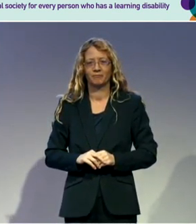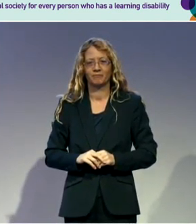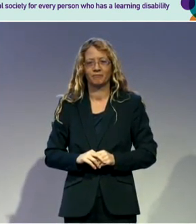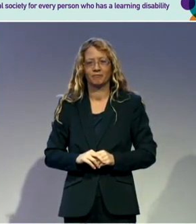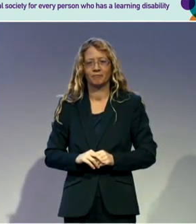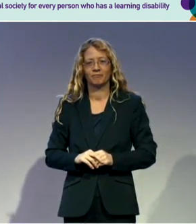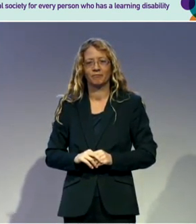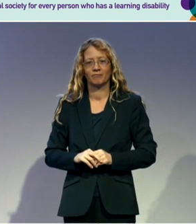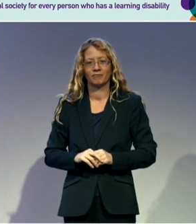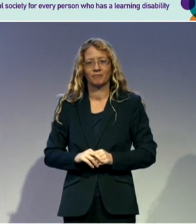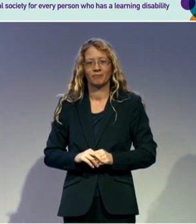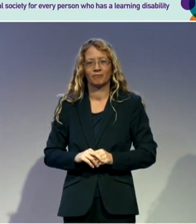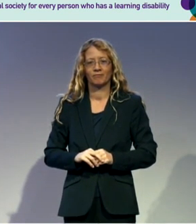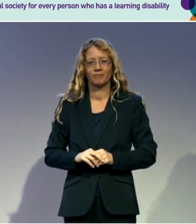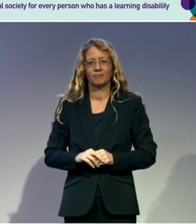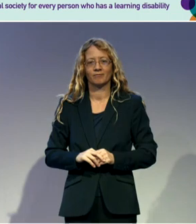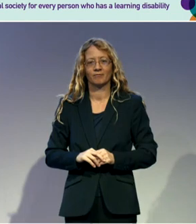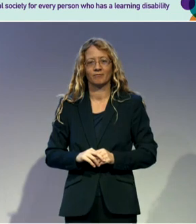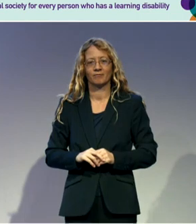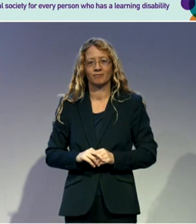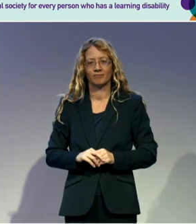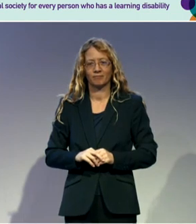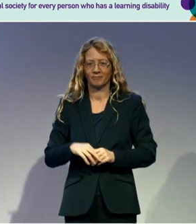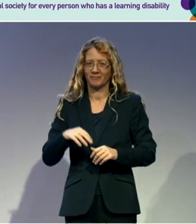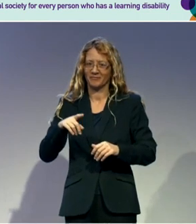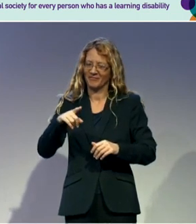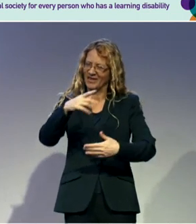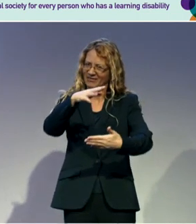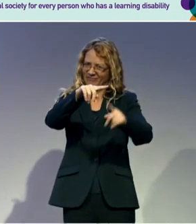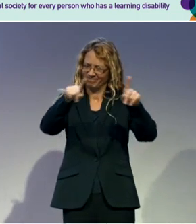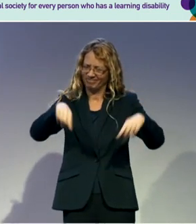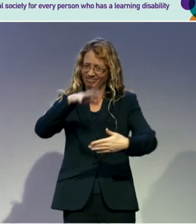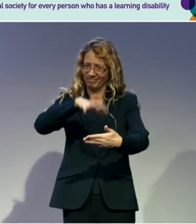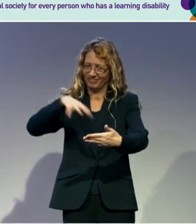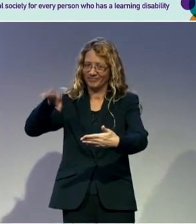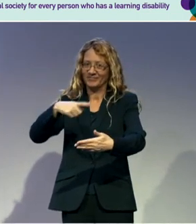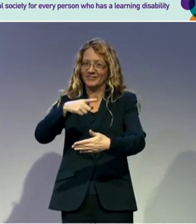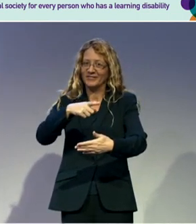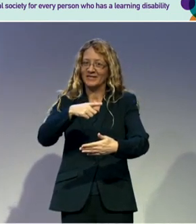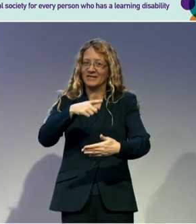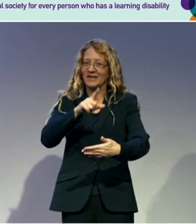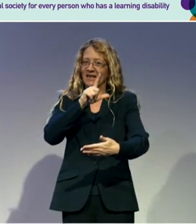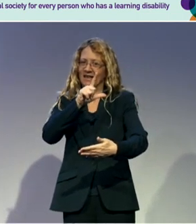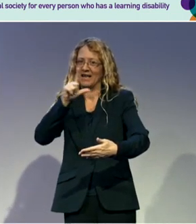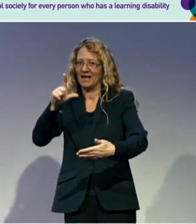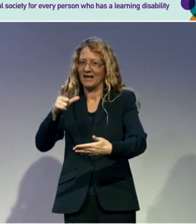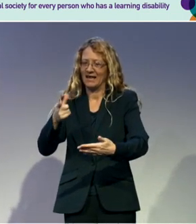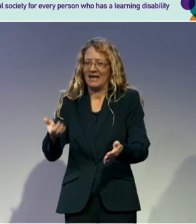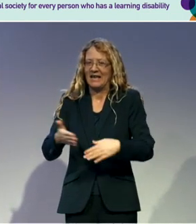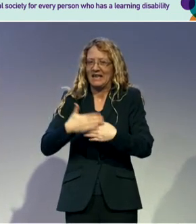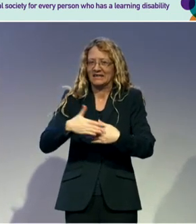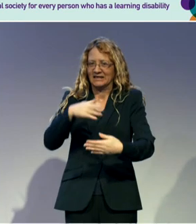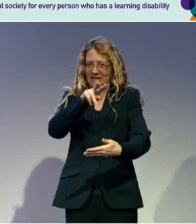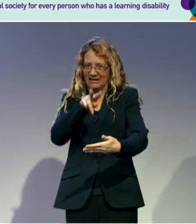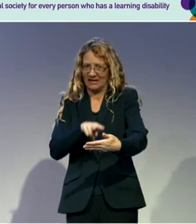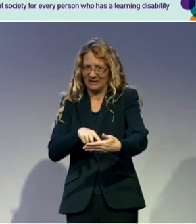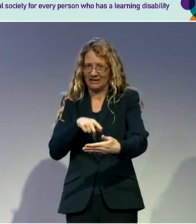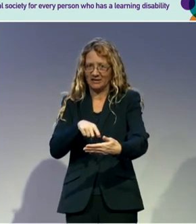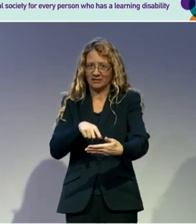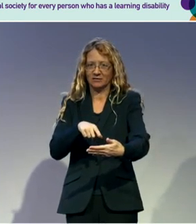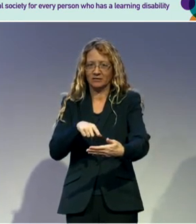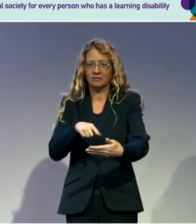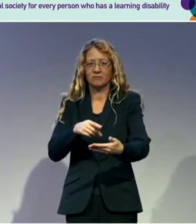up until that point. And this is where people find out what a political party and politician stands for, so it's essential